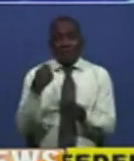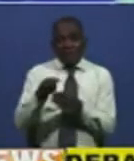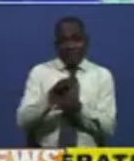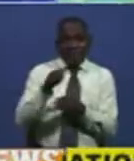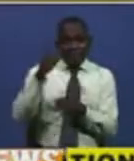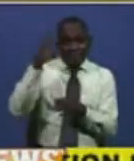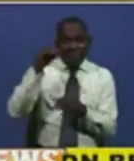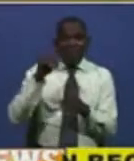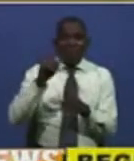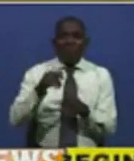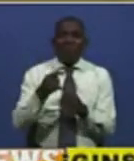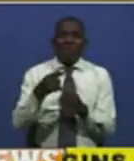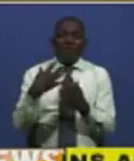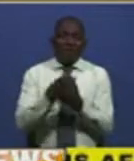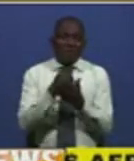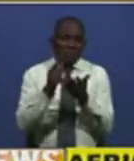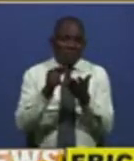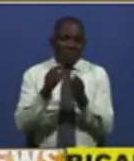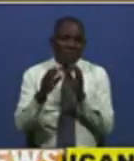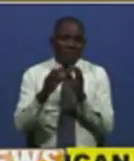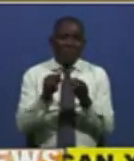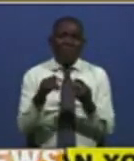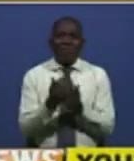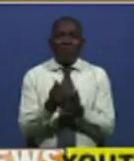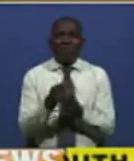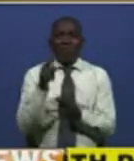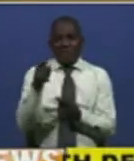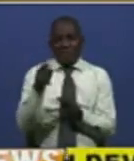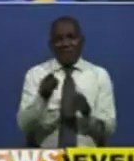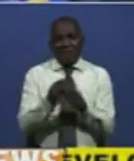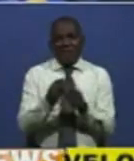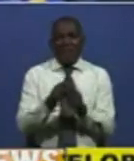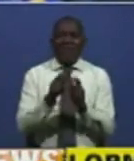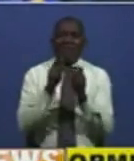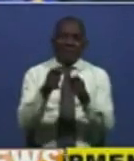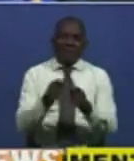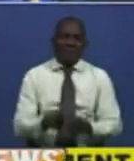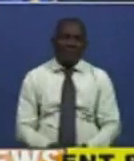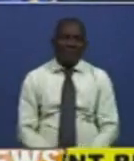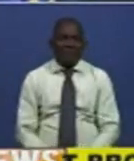journalist with the Graphic Communications Group, Mr. Lloyd Evans, were also recognized.